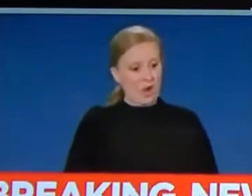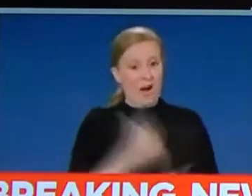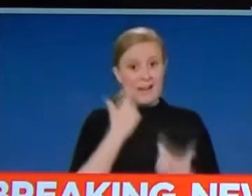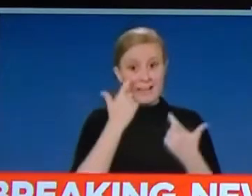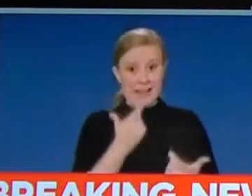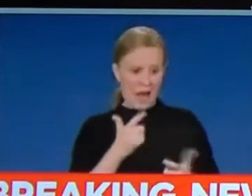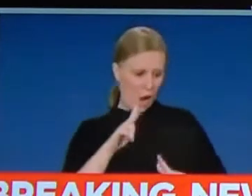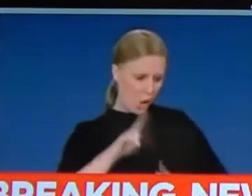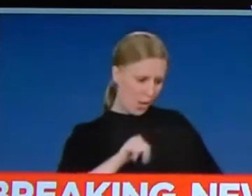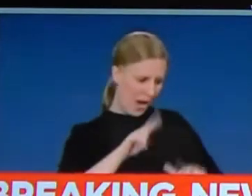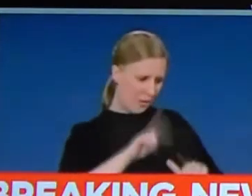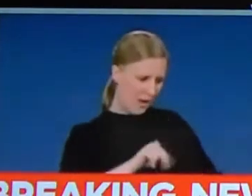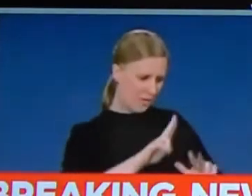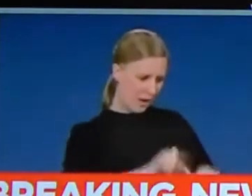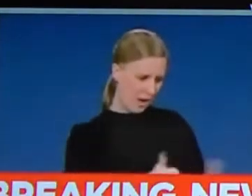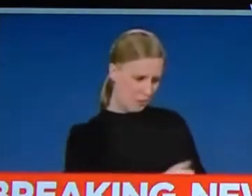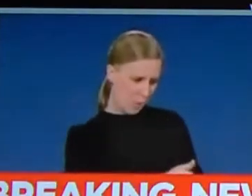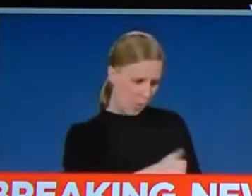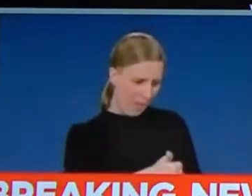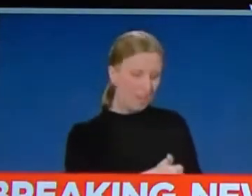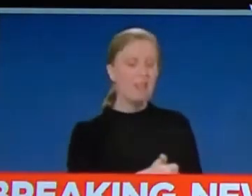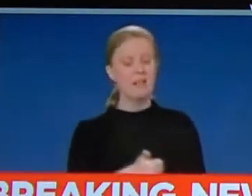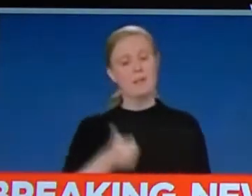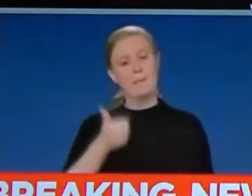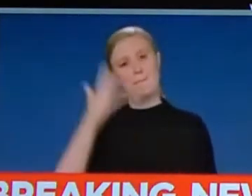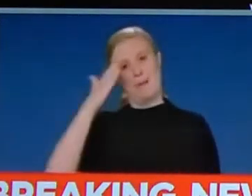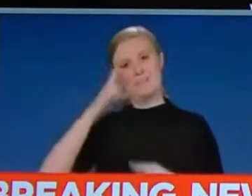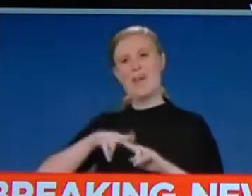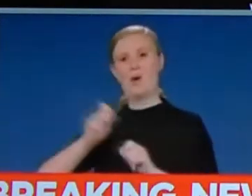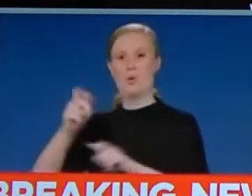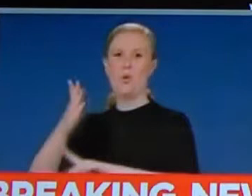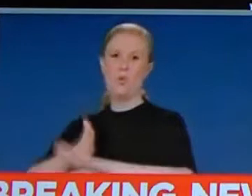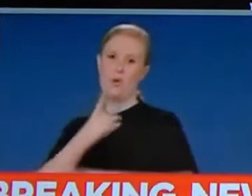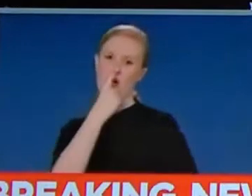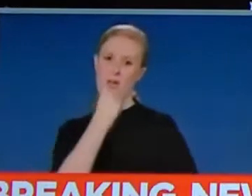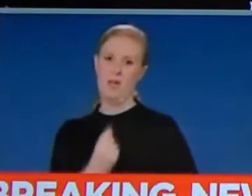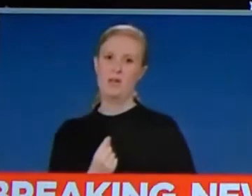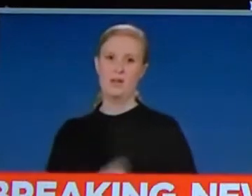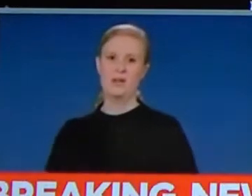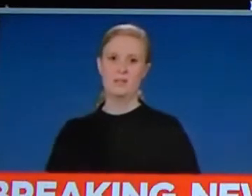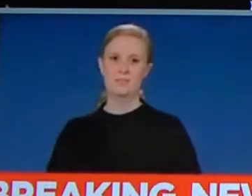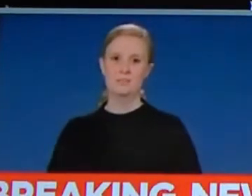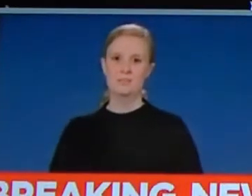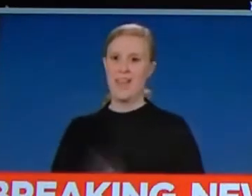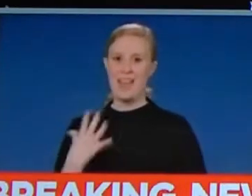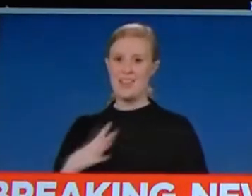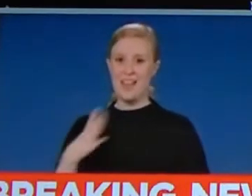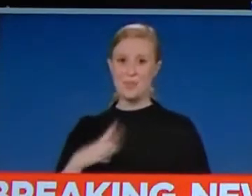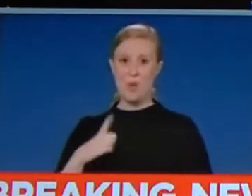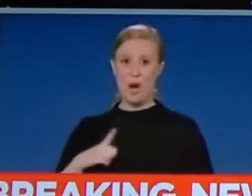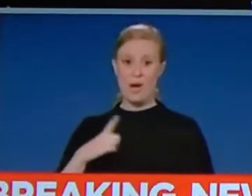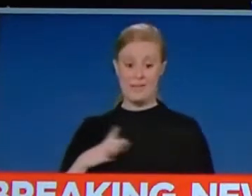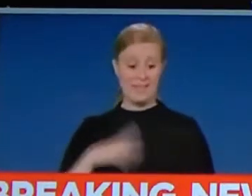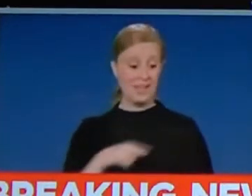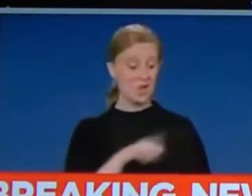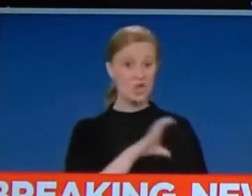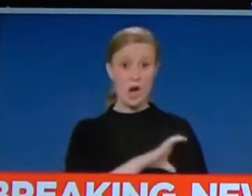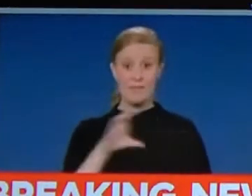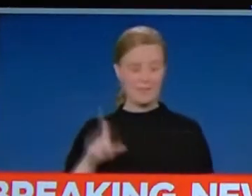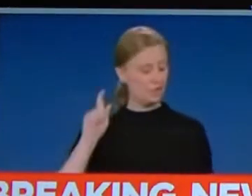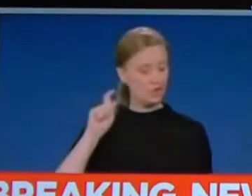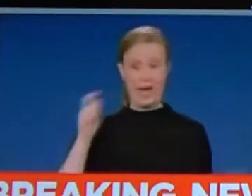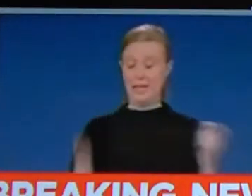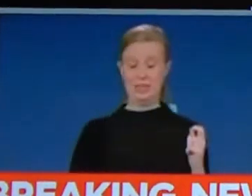they want their children to be getting. So that's why we'll be moving to a different childcare system as of Sunday